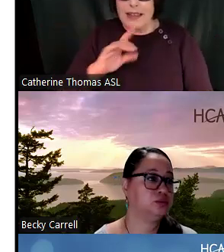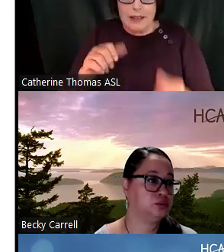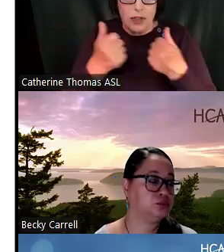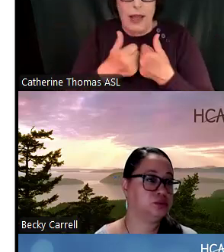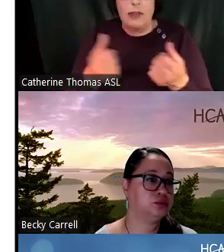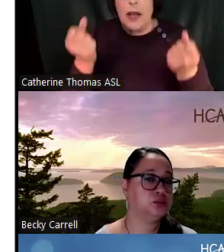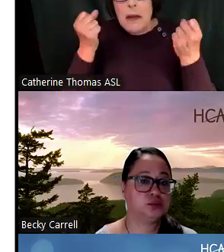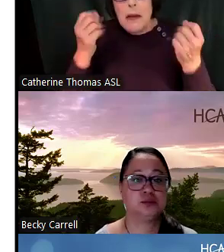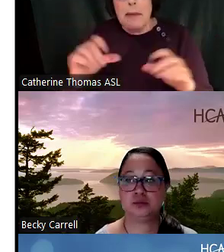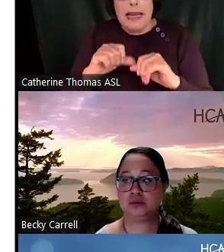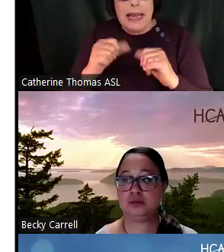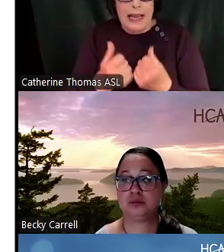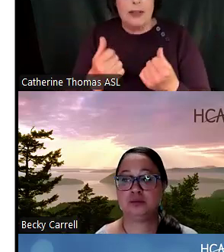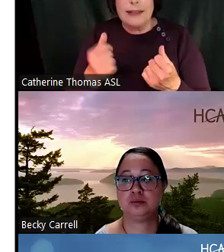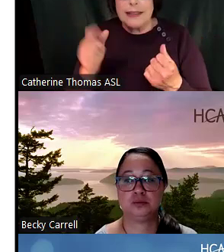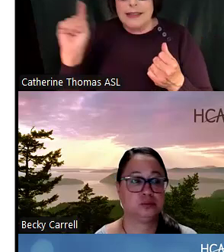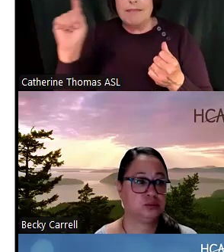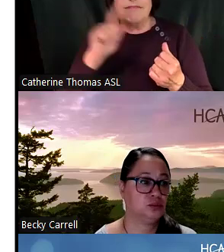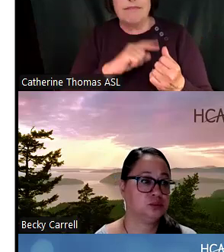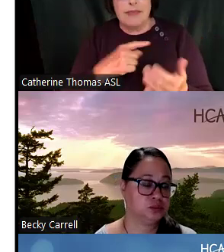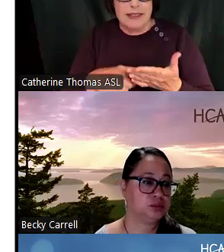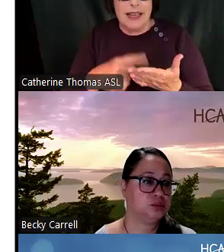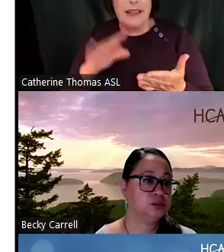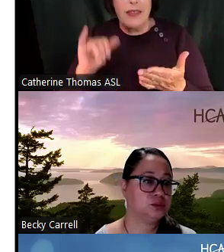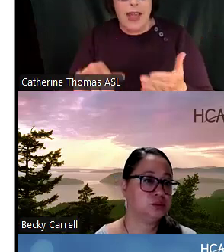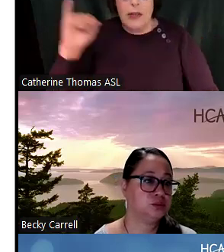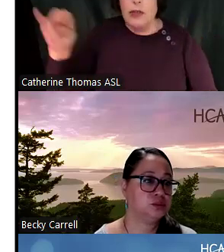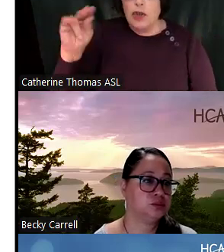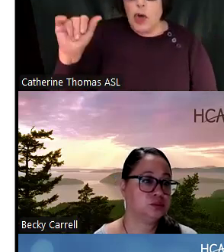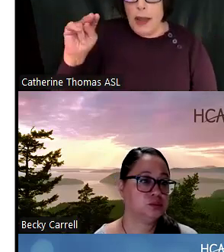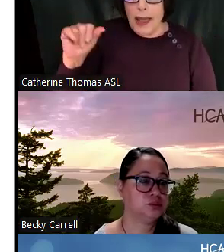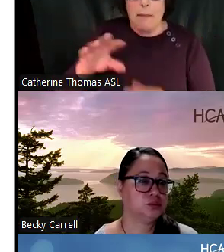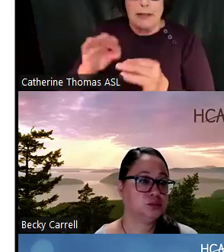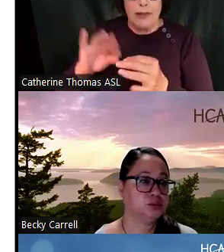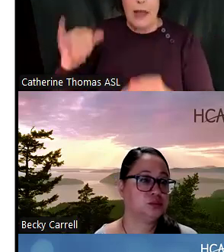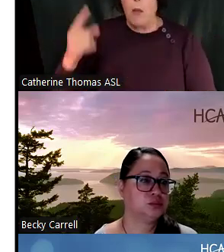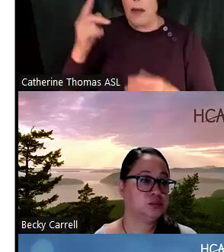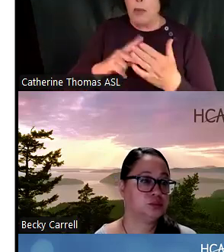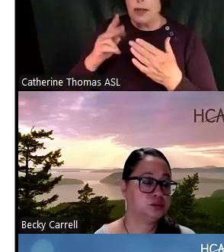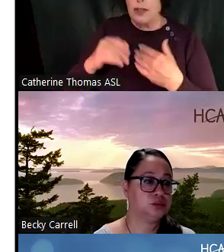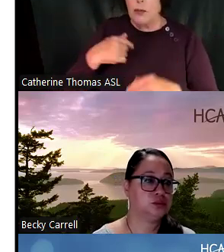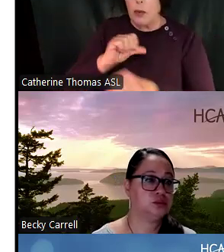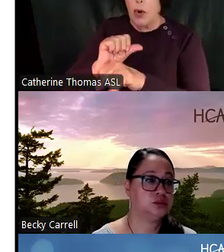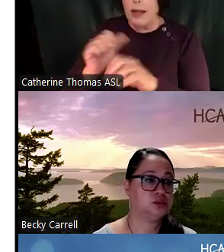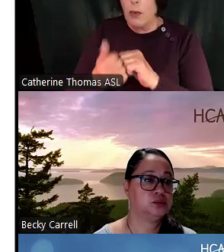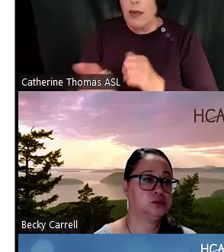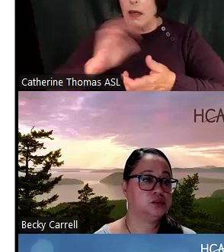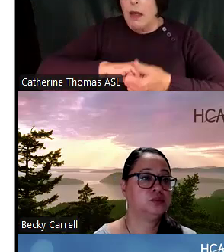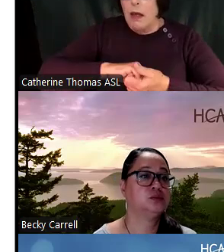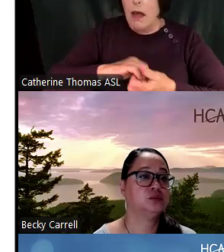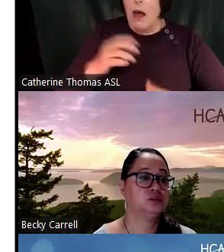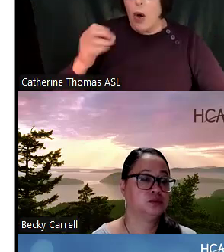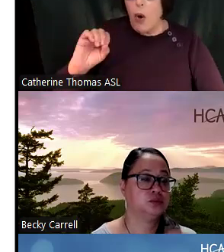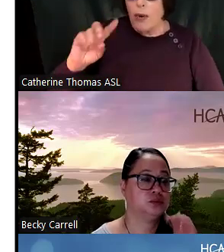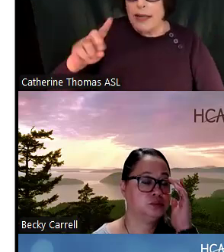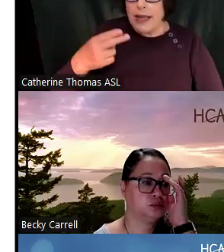many agencies are talking about right now, which you heard Joanna mention earlier. One of the projects we're working on in partnership with the Office of Deaf and Hard of Hearing